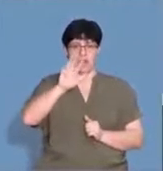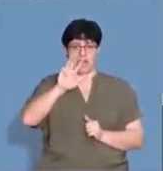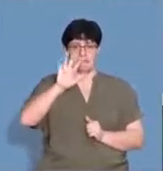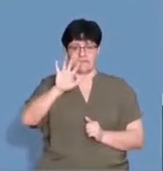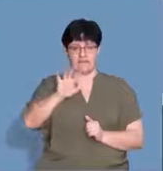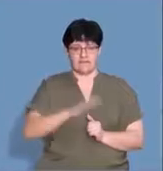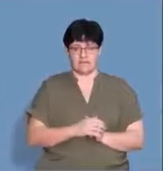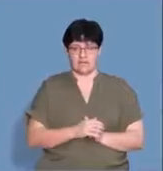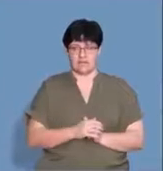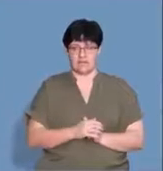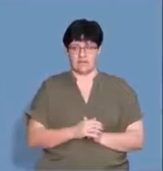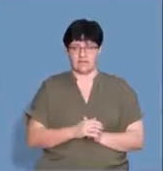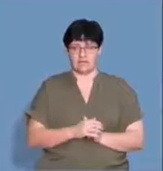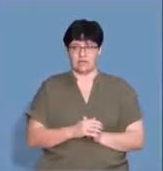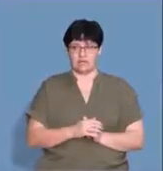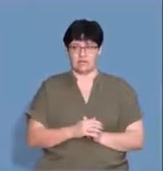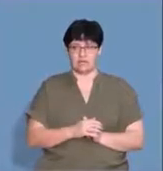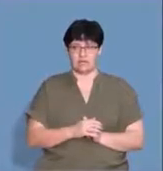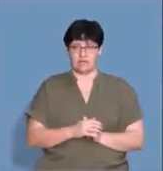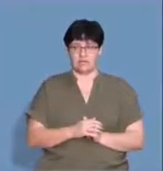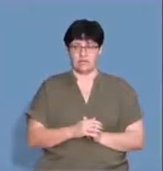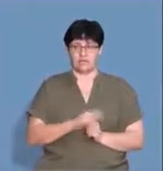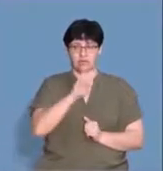2331,95. I'm writing that in here,